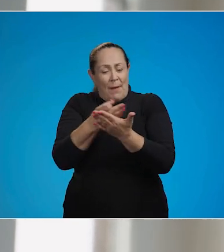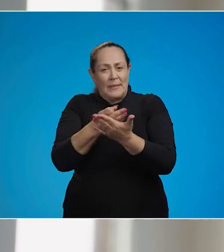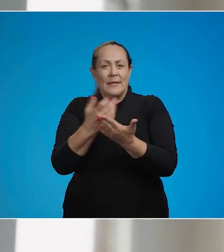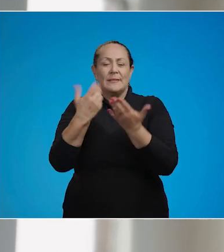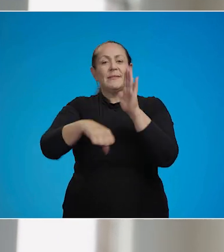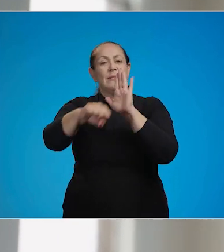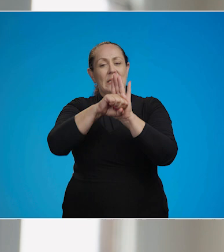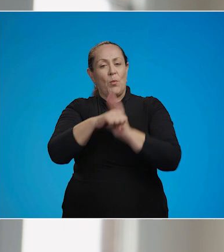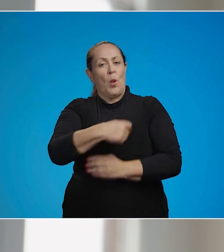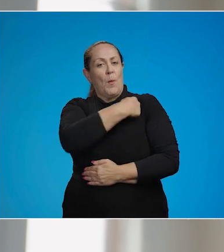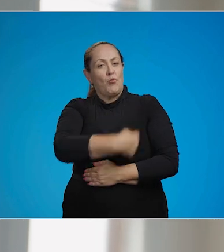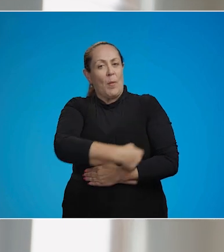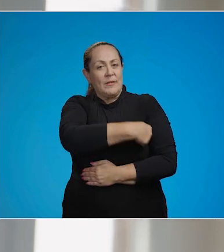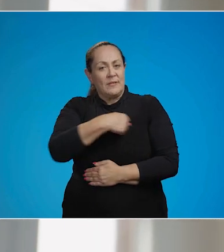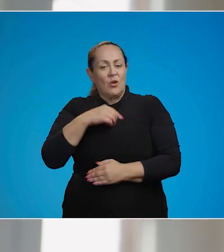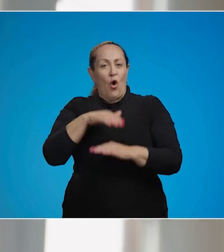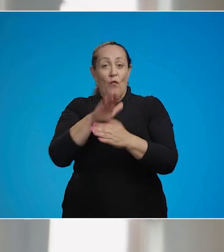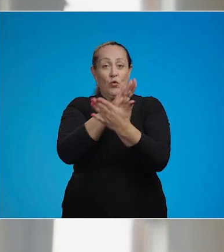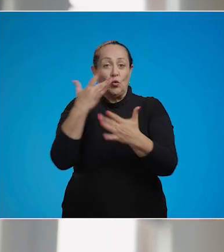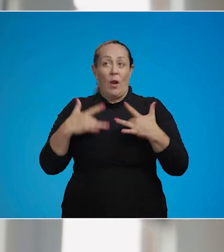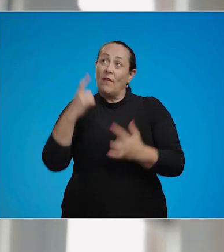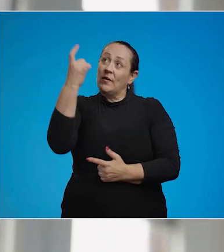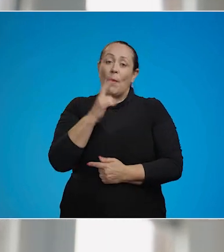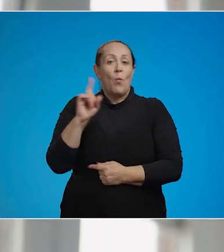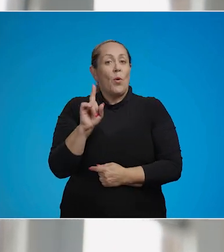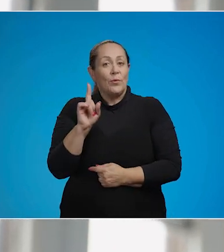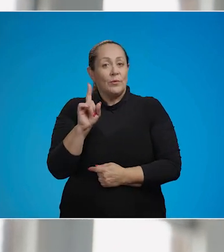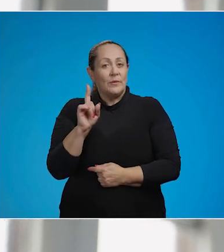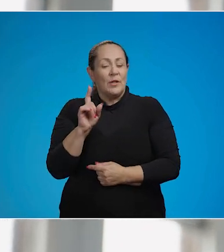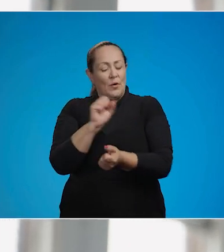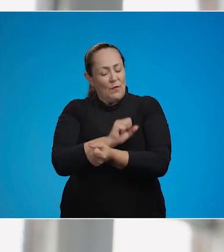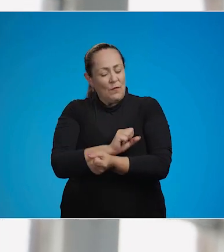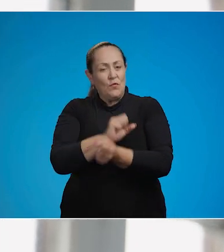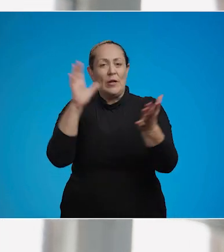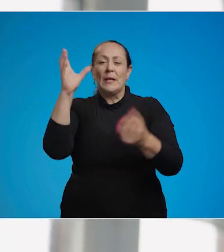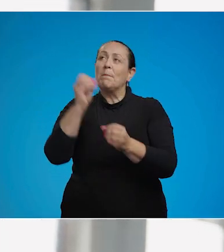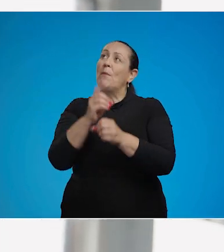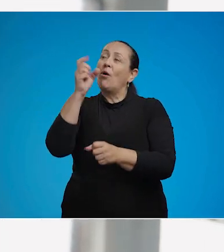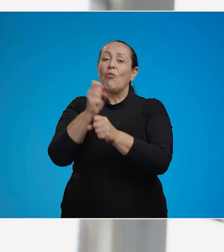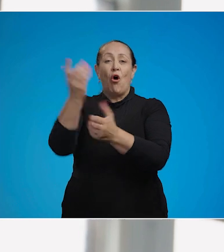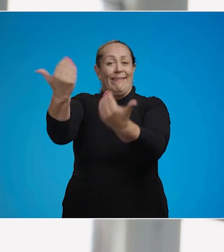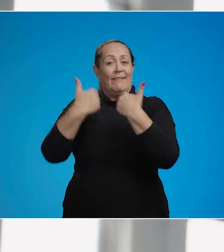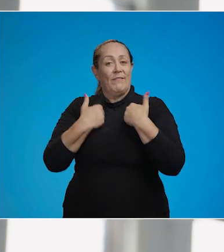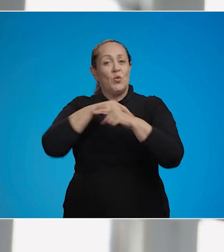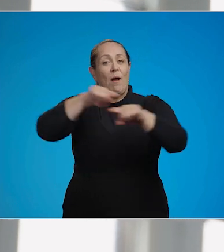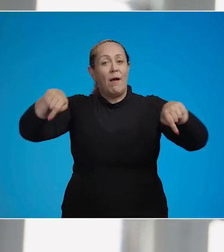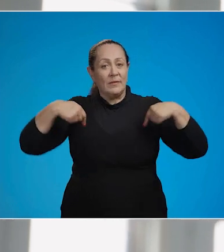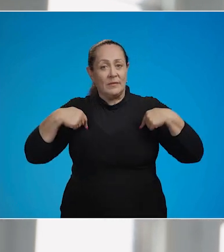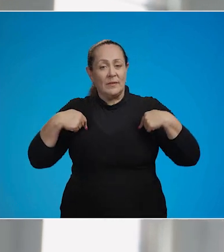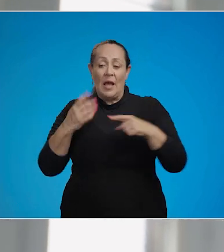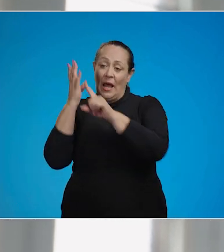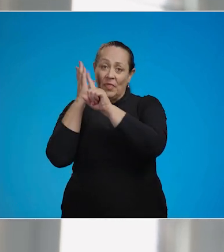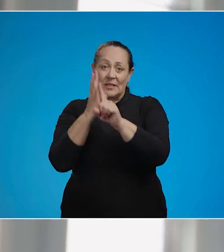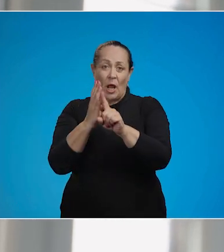and promise of a much more important reality, that the full liberation of our God has come. And as